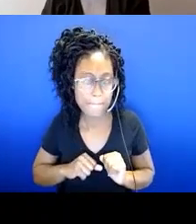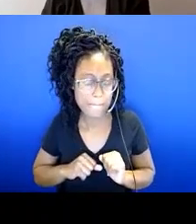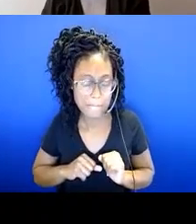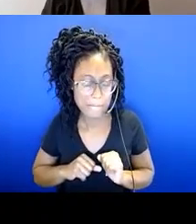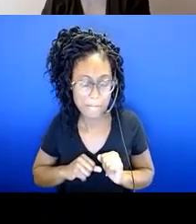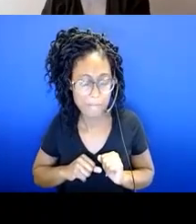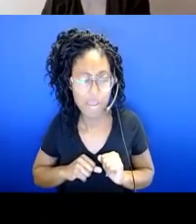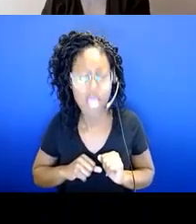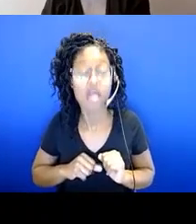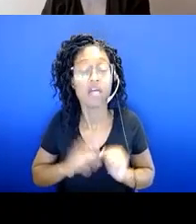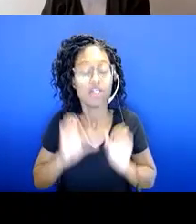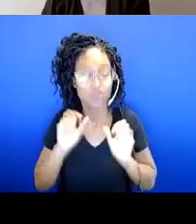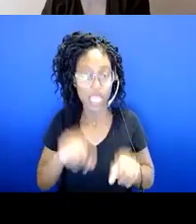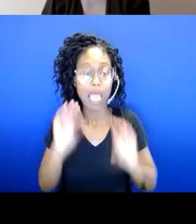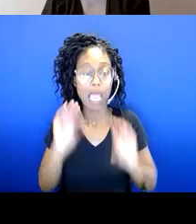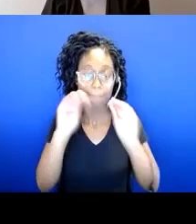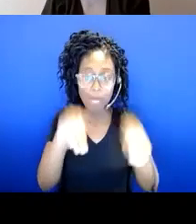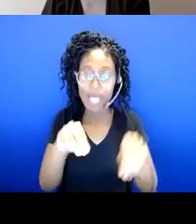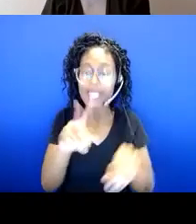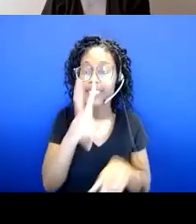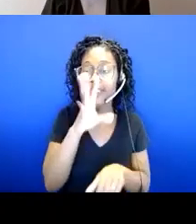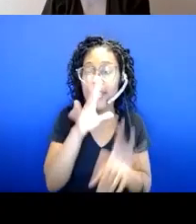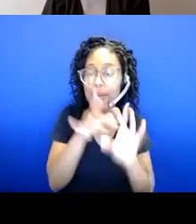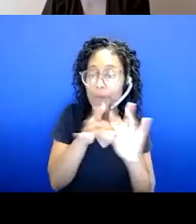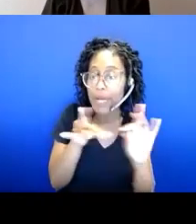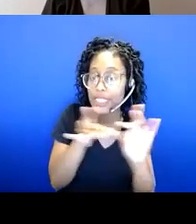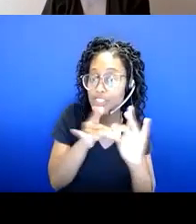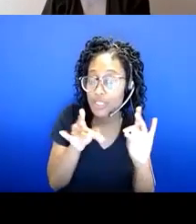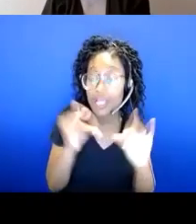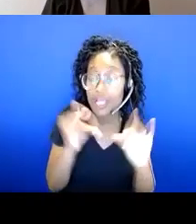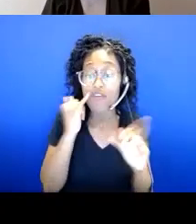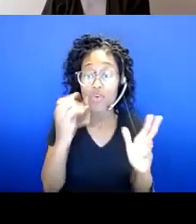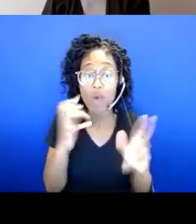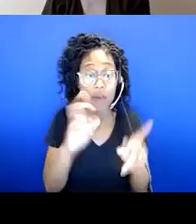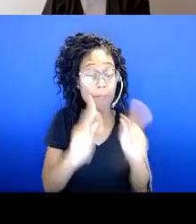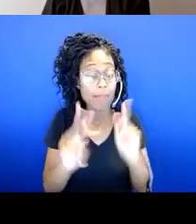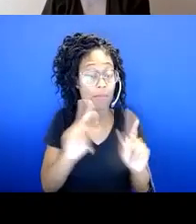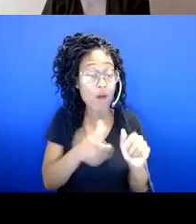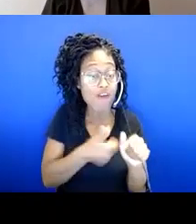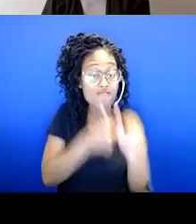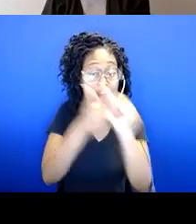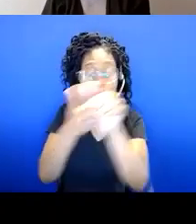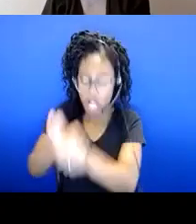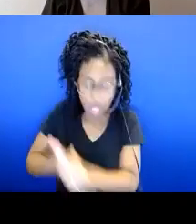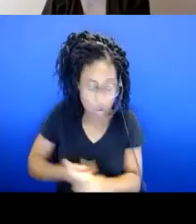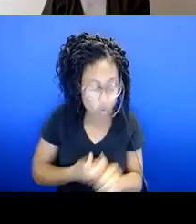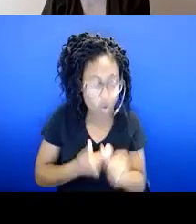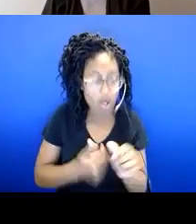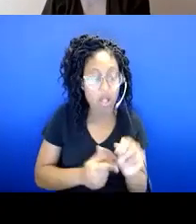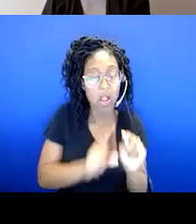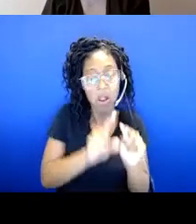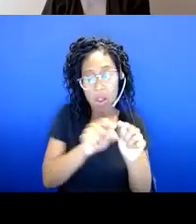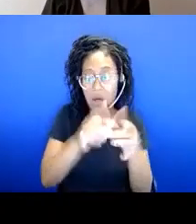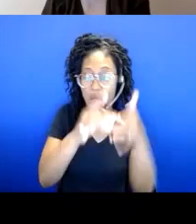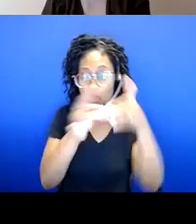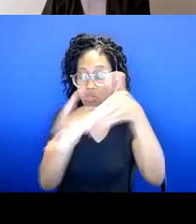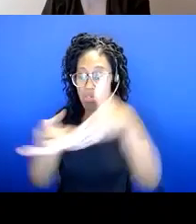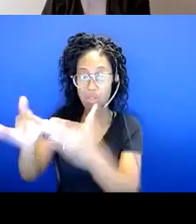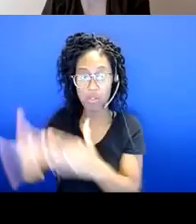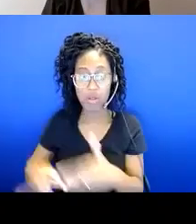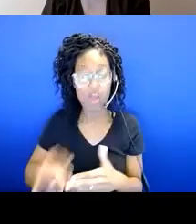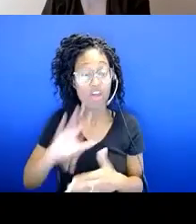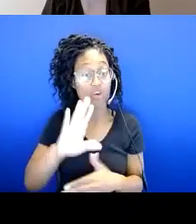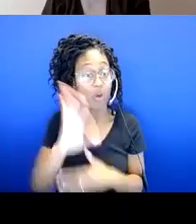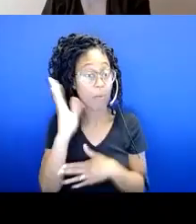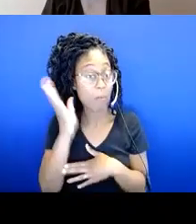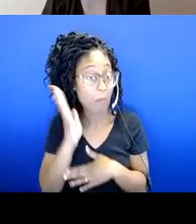You do the narration, and if you want people to follow the narration and look at